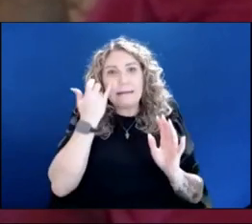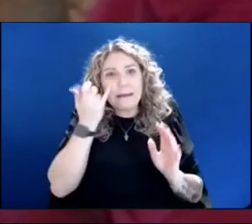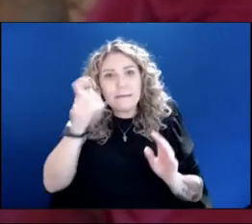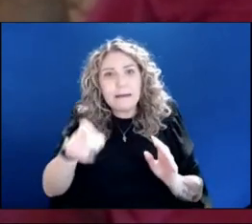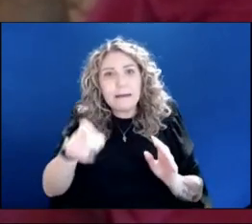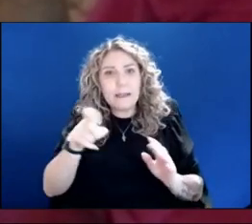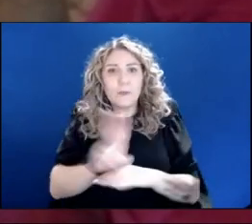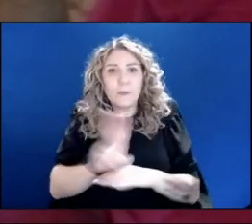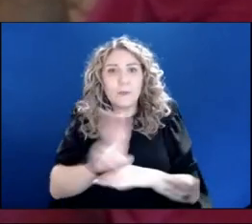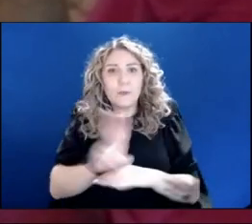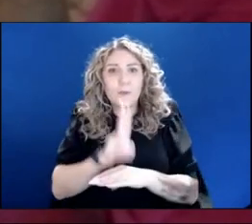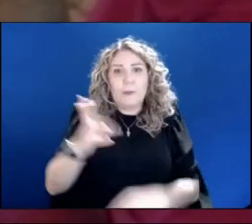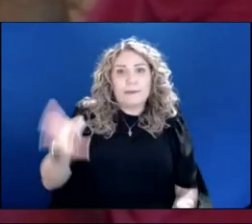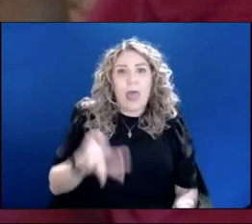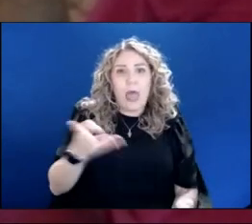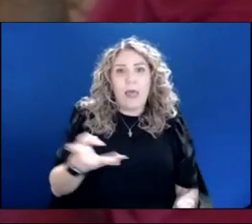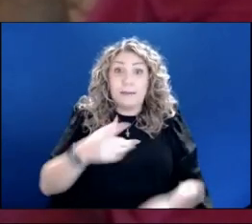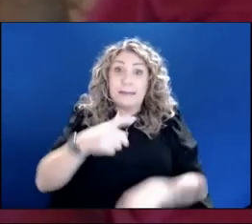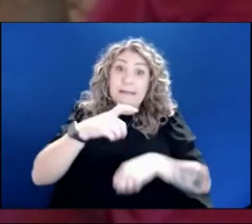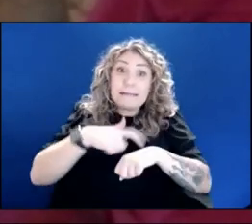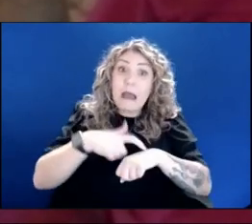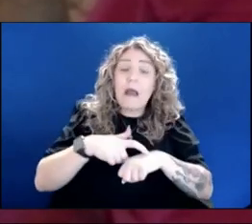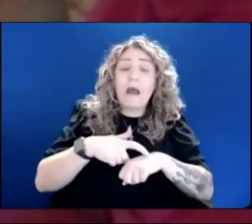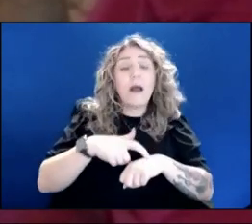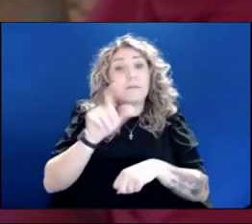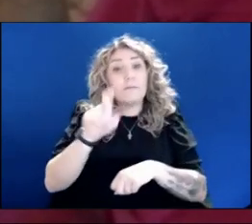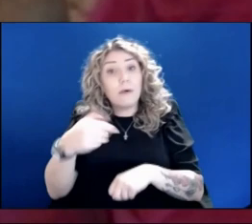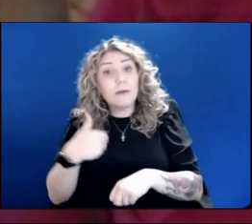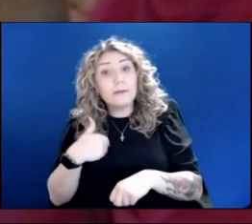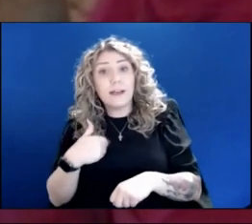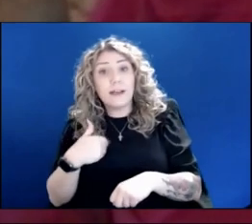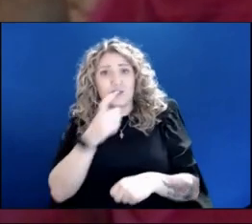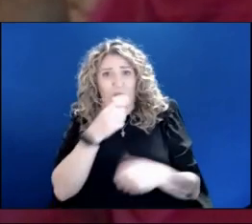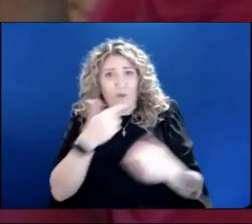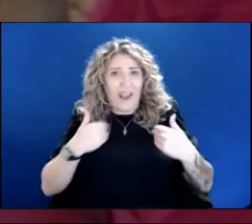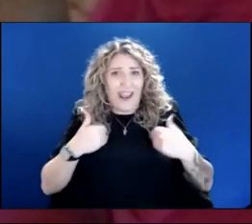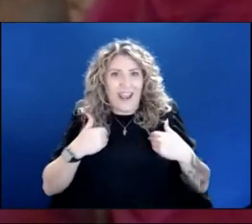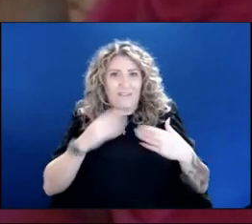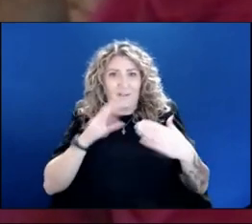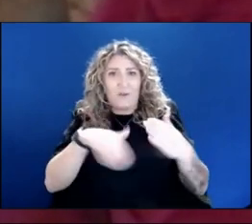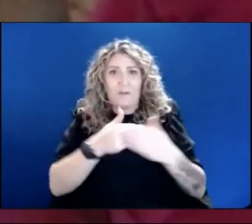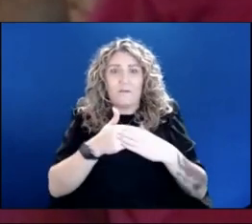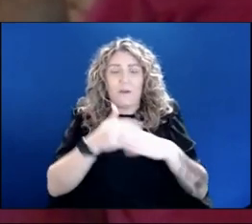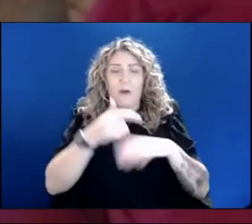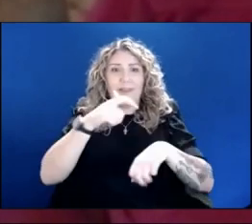the time needed for all that and everything, we just don't have that. You get all this time back.